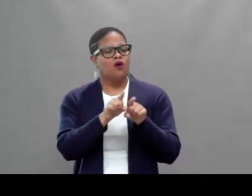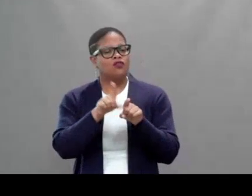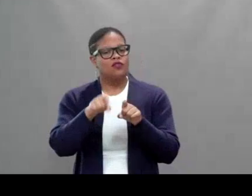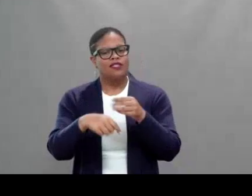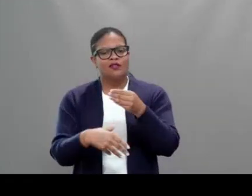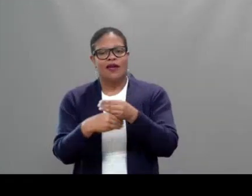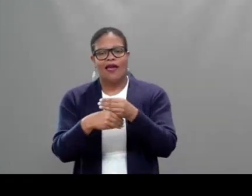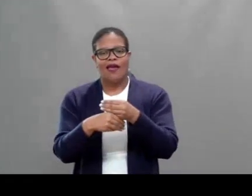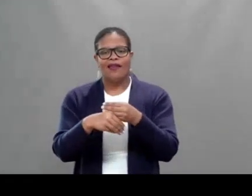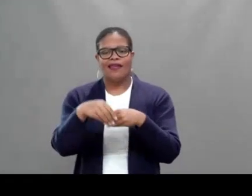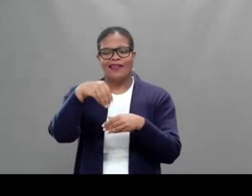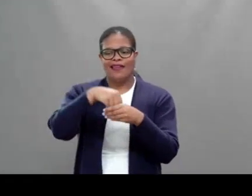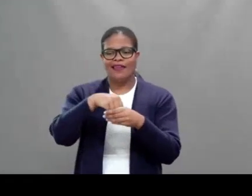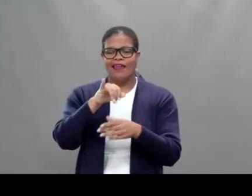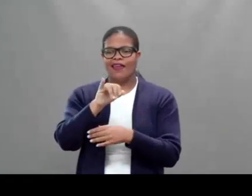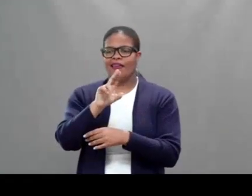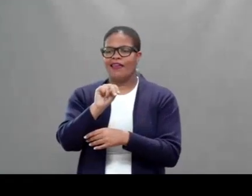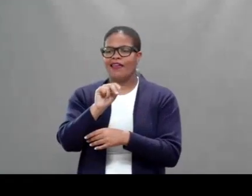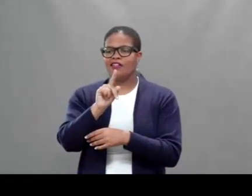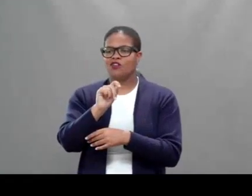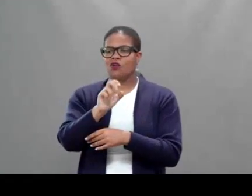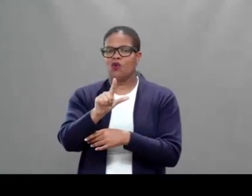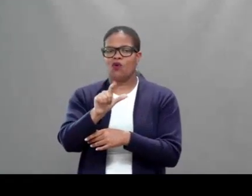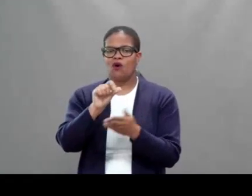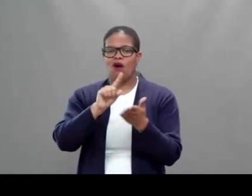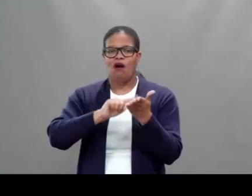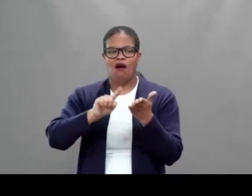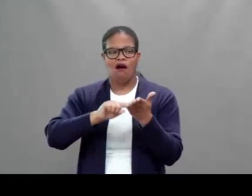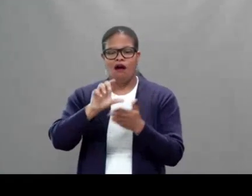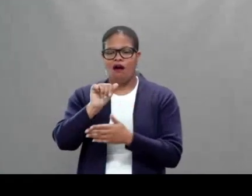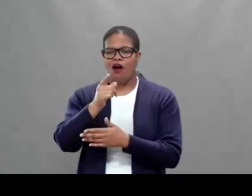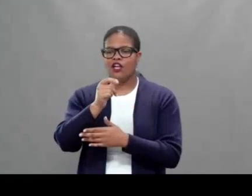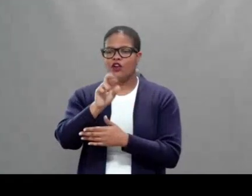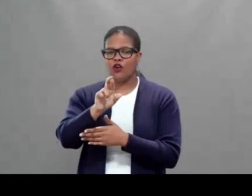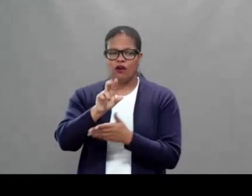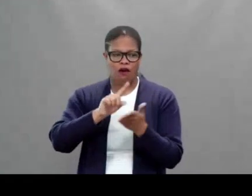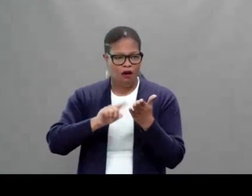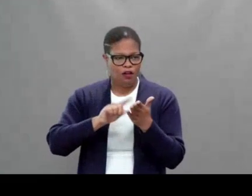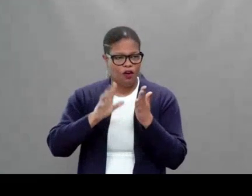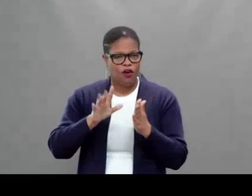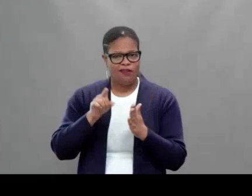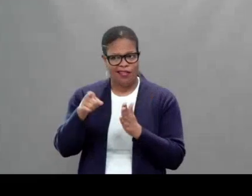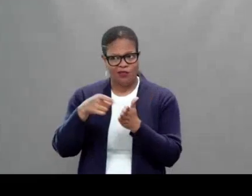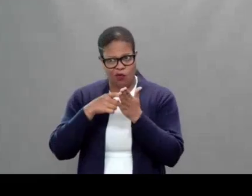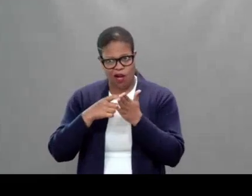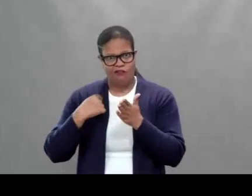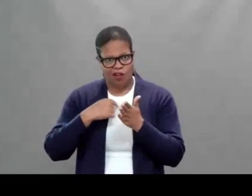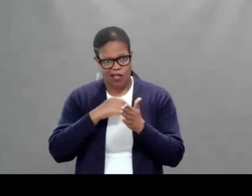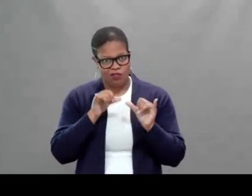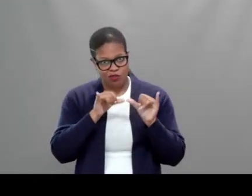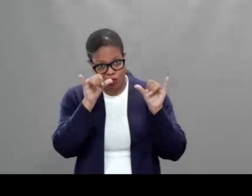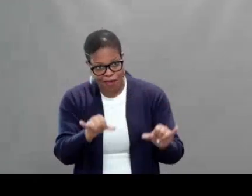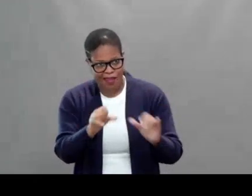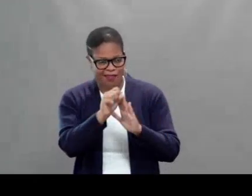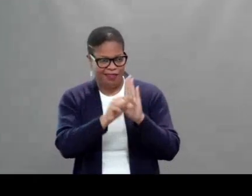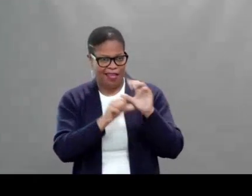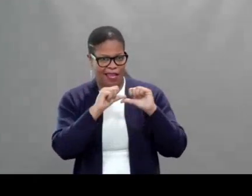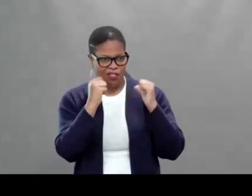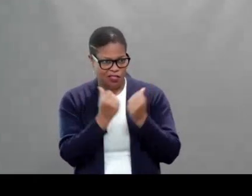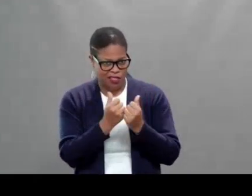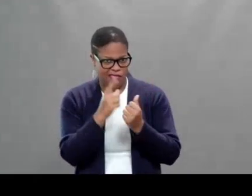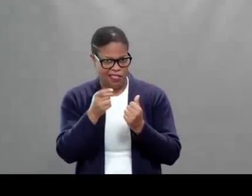add the internal auditor, which is a position that's required for us to be a state agency.